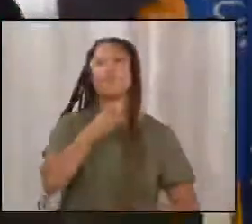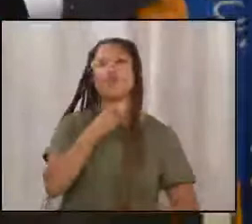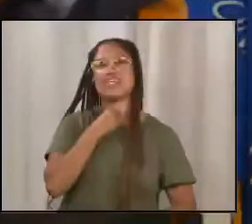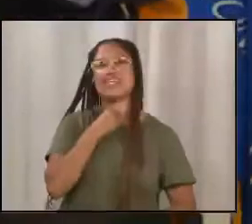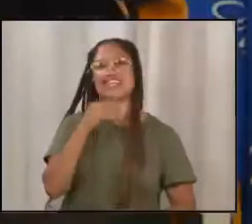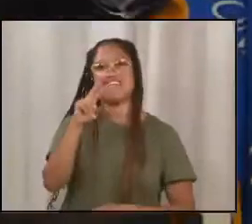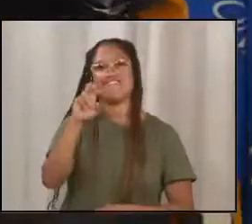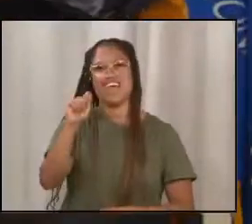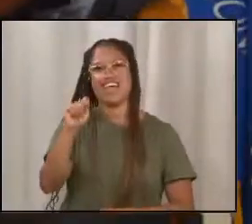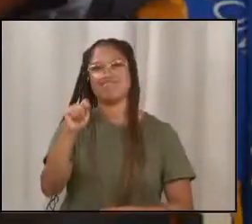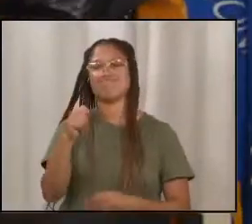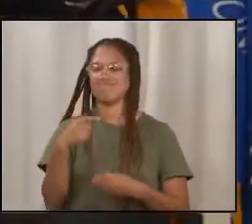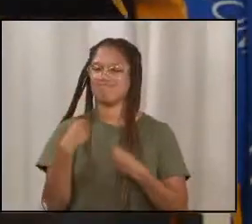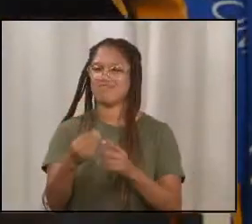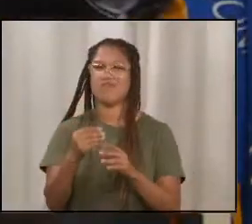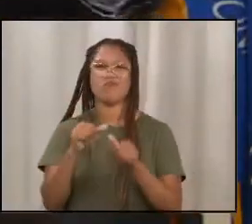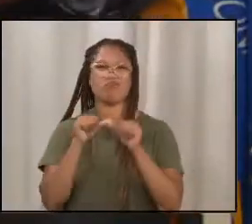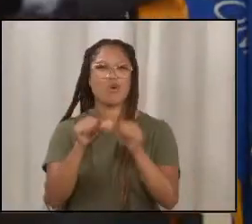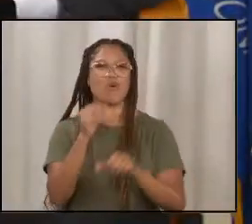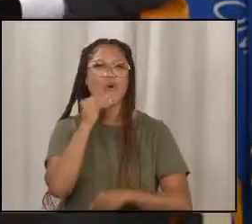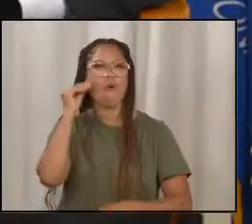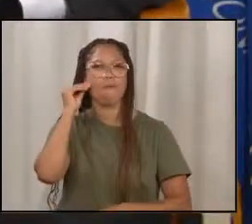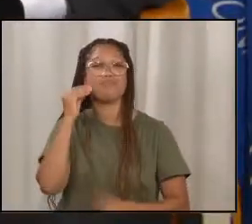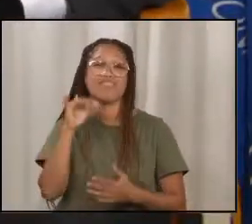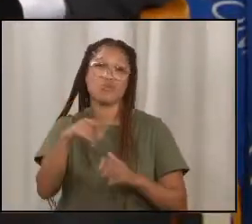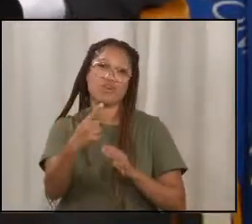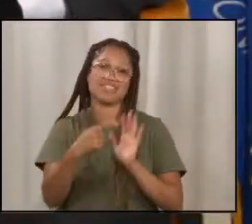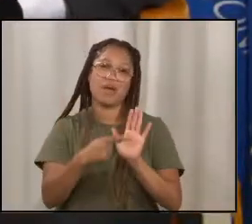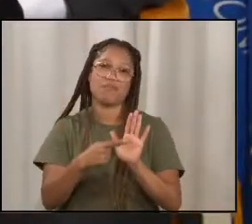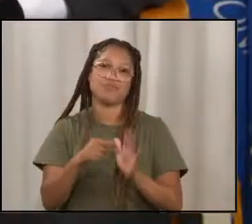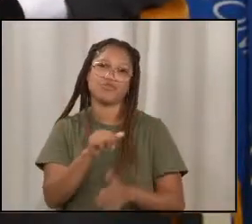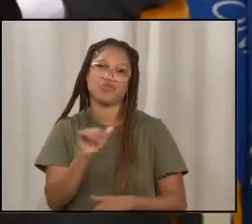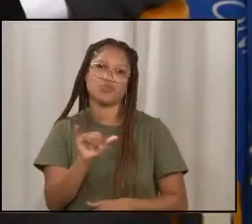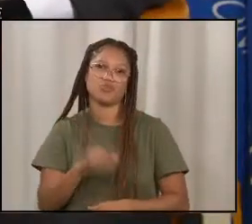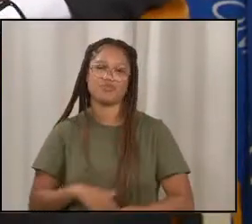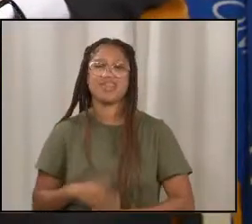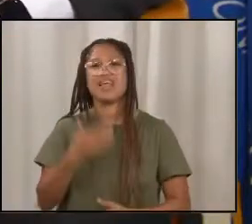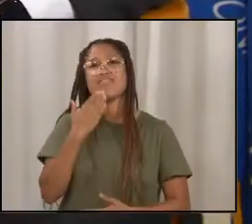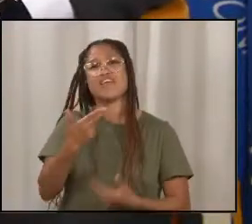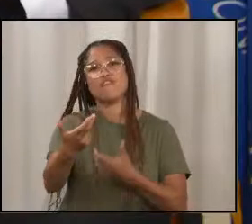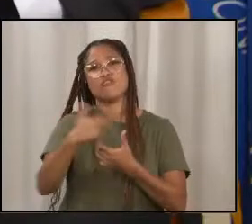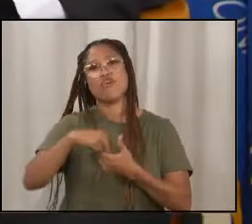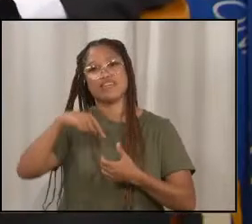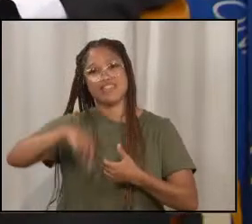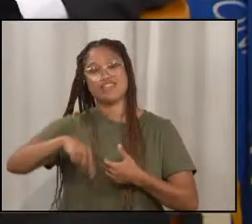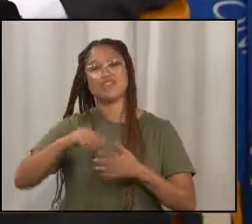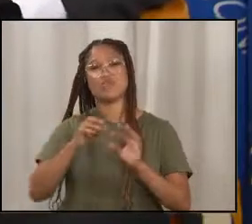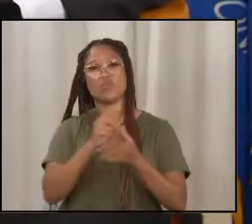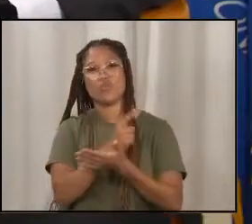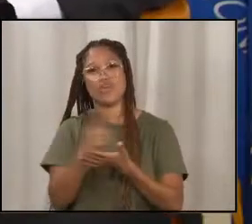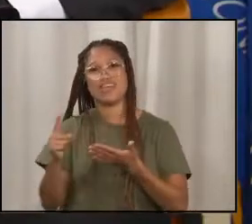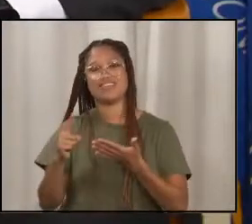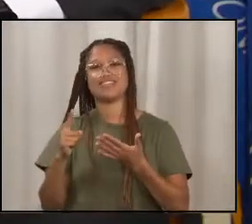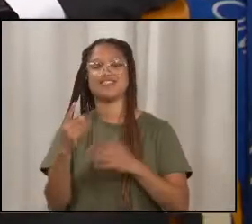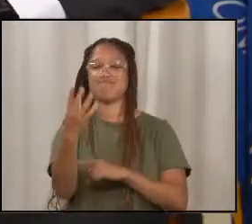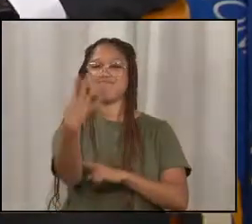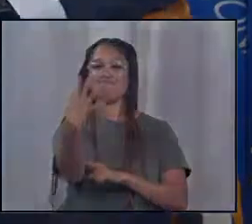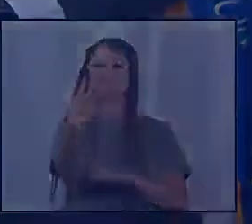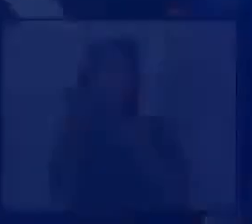again, Tyler, for being here, and thank all of you for joining us for this week's live stream. We'll now proceed with interpretation in Spanish and Khmer.